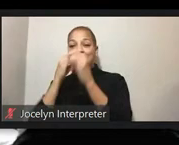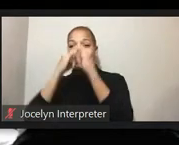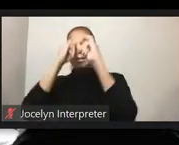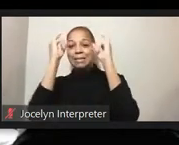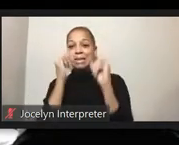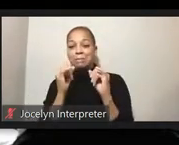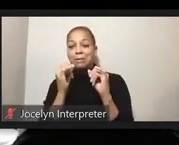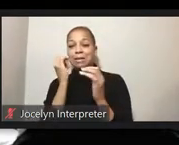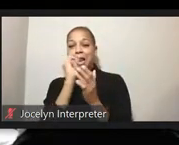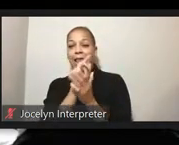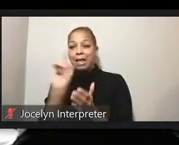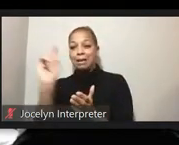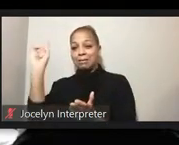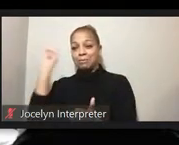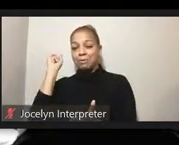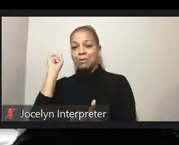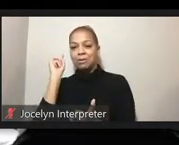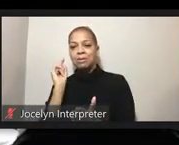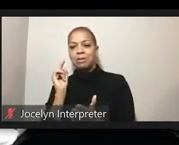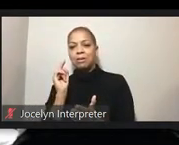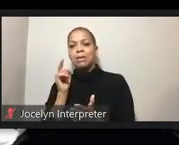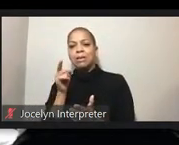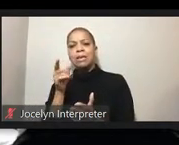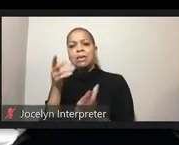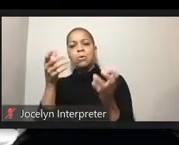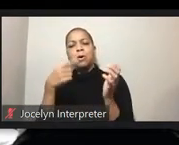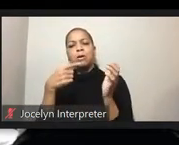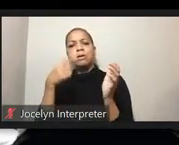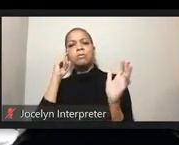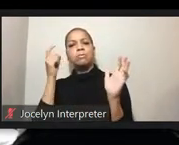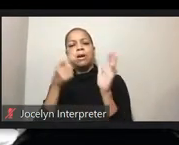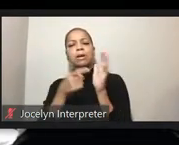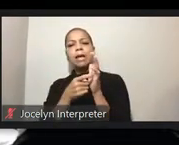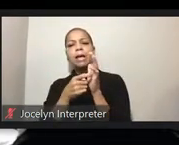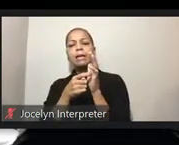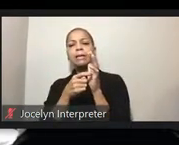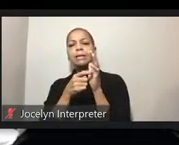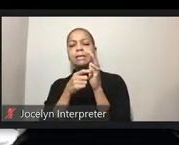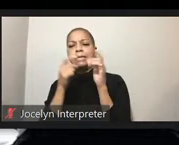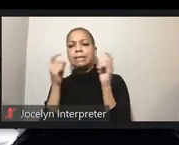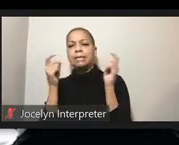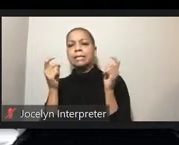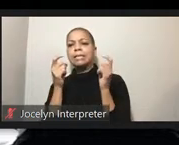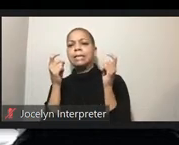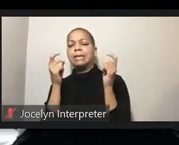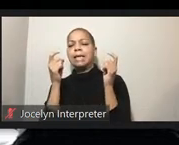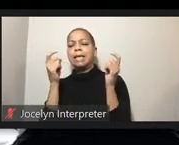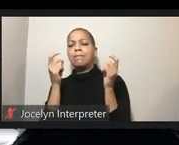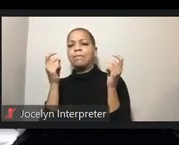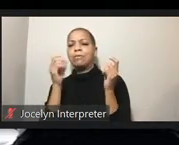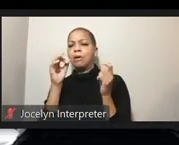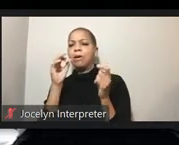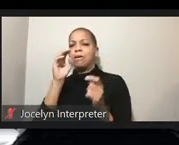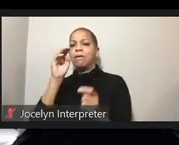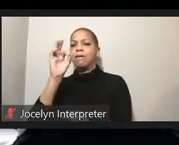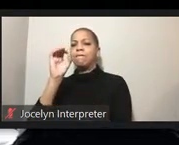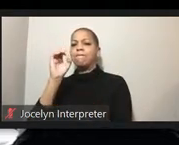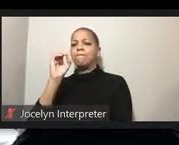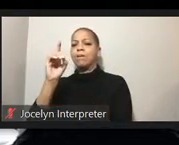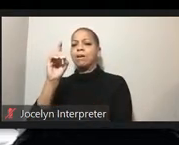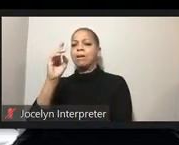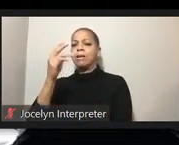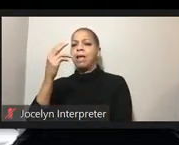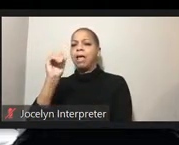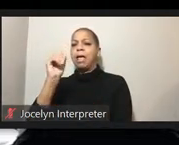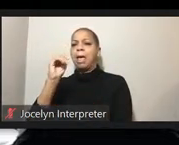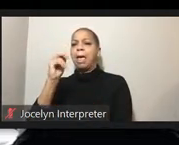to acknowledge the anniversary of the murder of Fred Hampton. The image to the